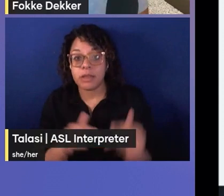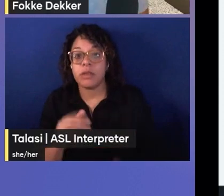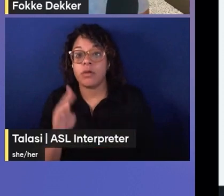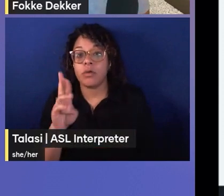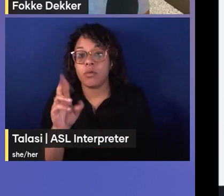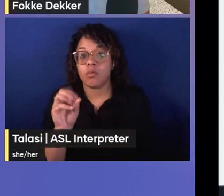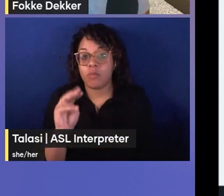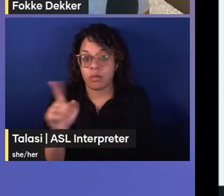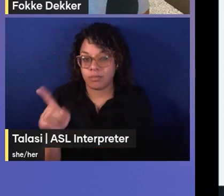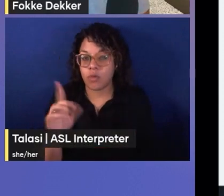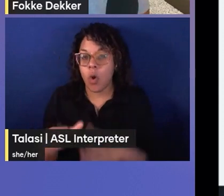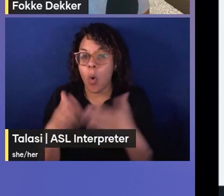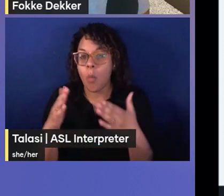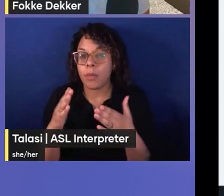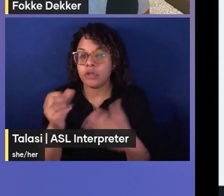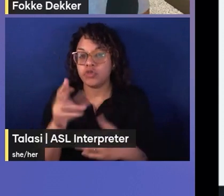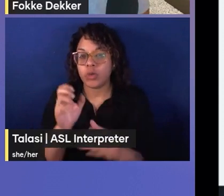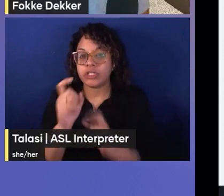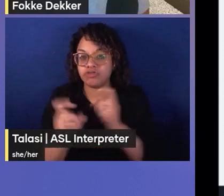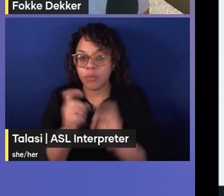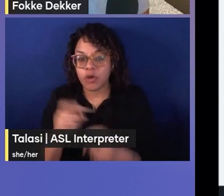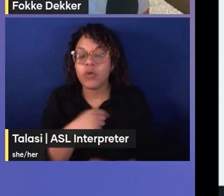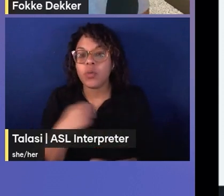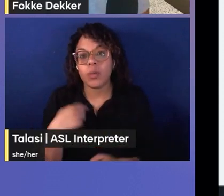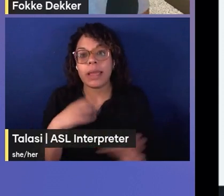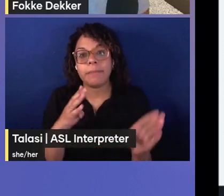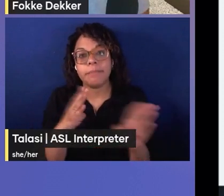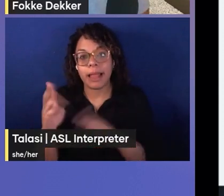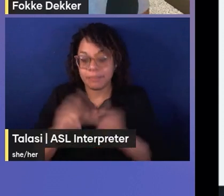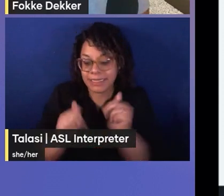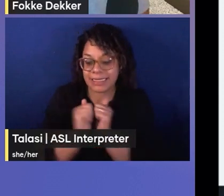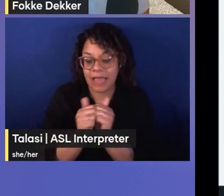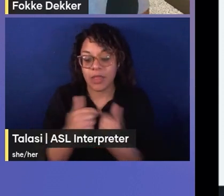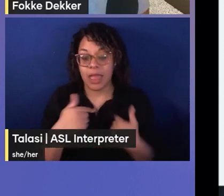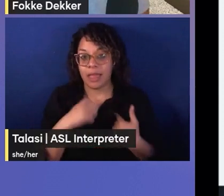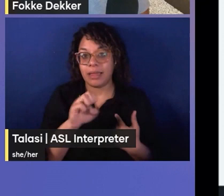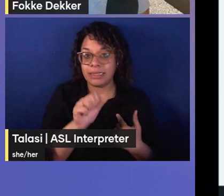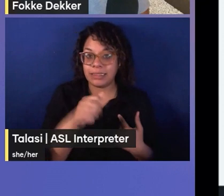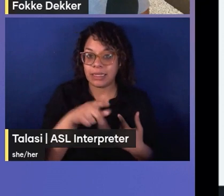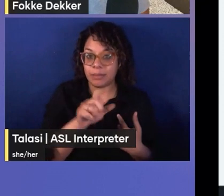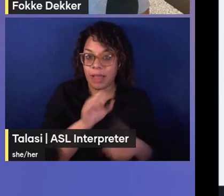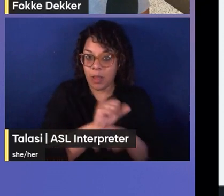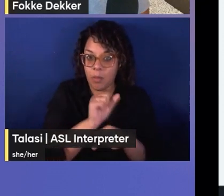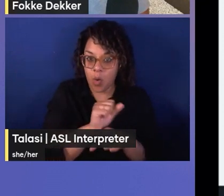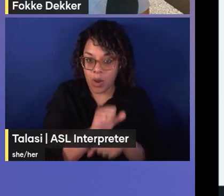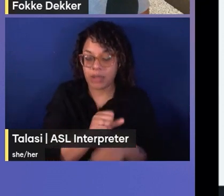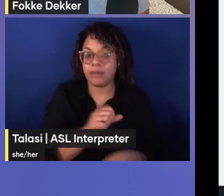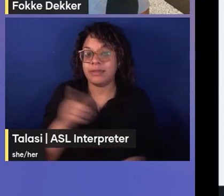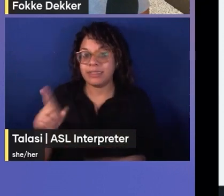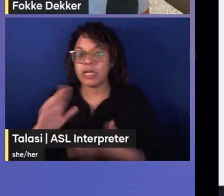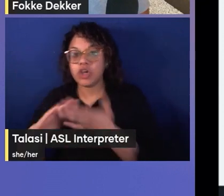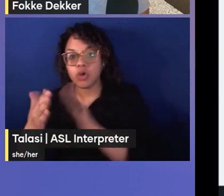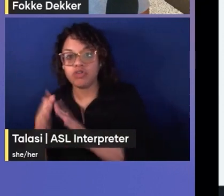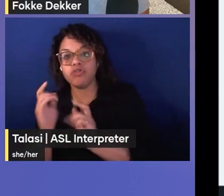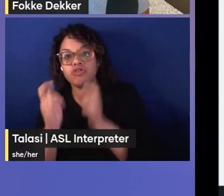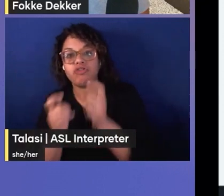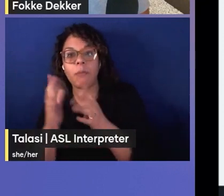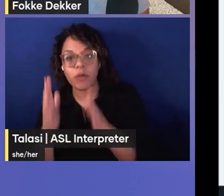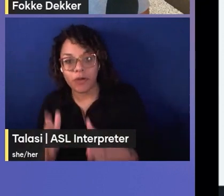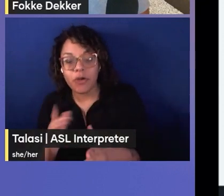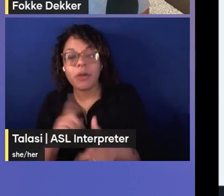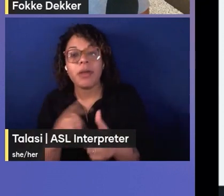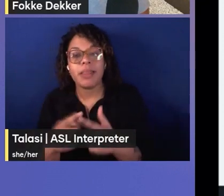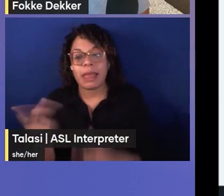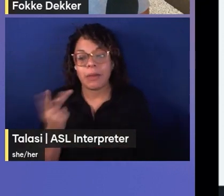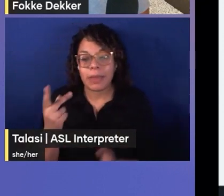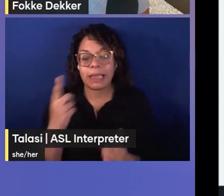contributor, was going to build this together with me, where I was the Seaplane employee and Bram was the was the community contributor. But then Bram and I started